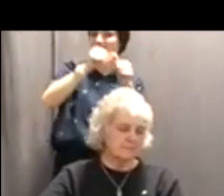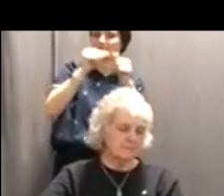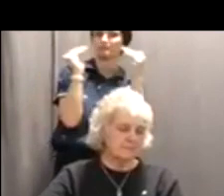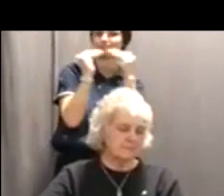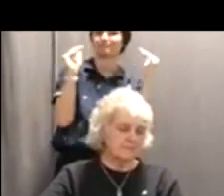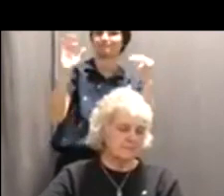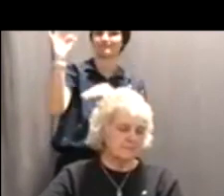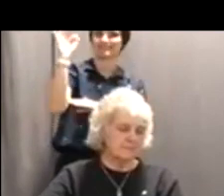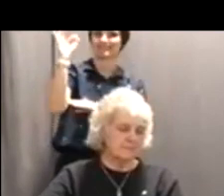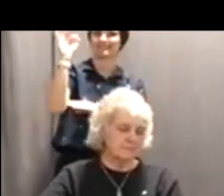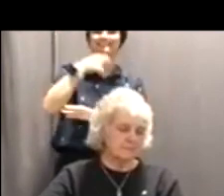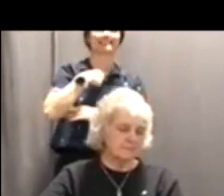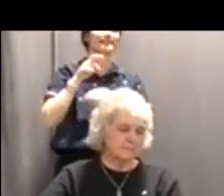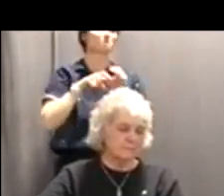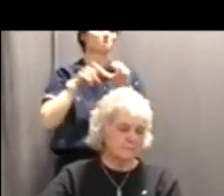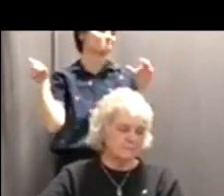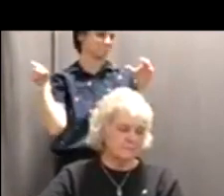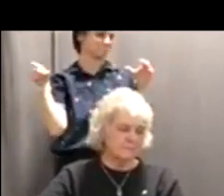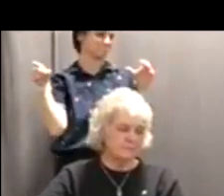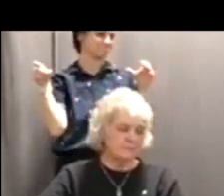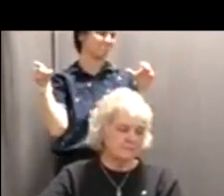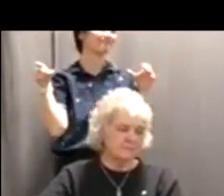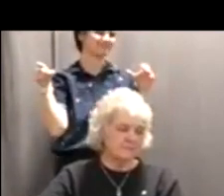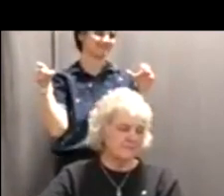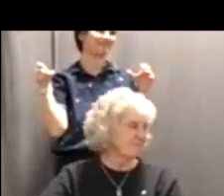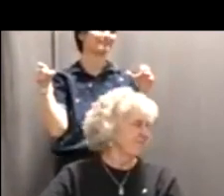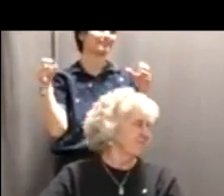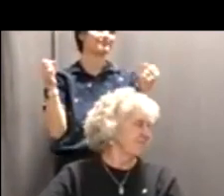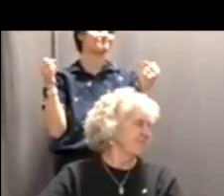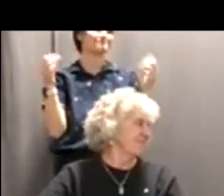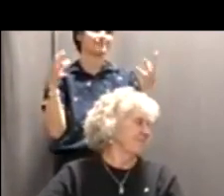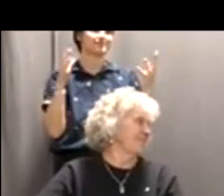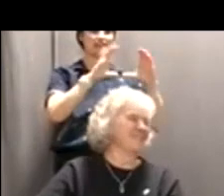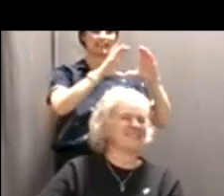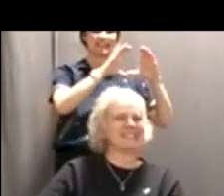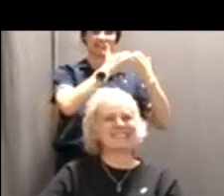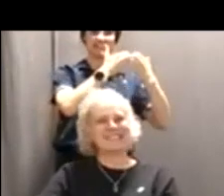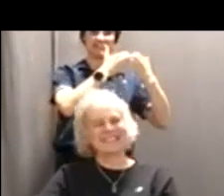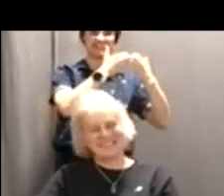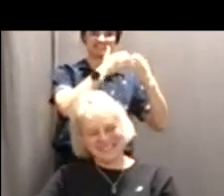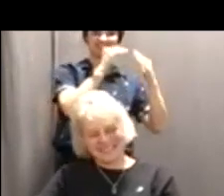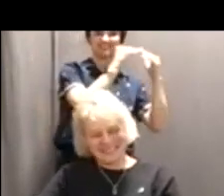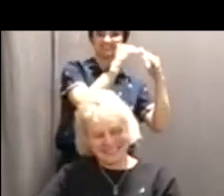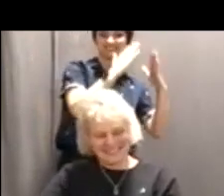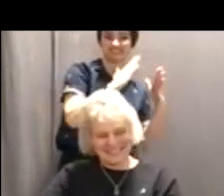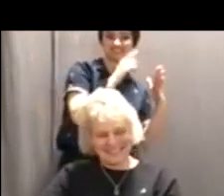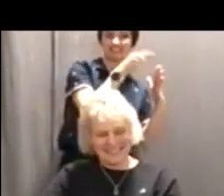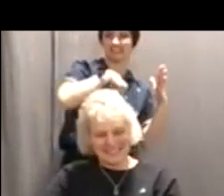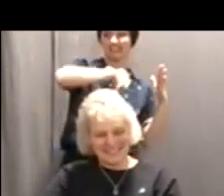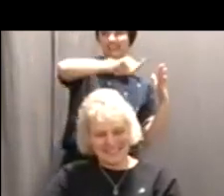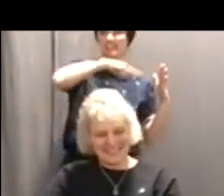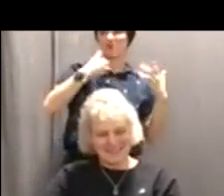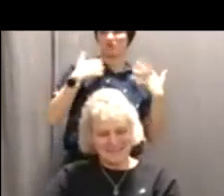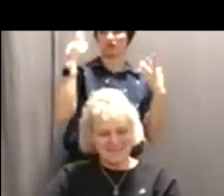and all of my classmates have already had enough reasons to like not like me. And I just kind of dug